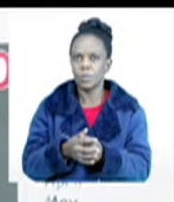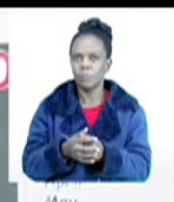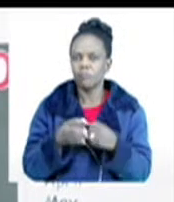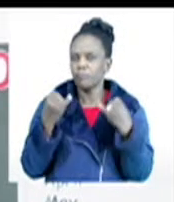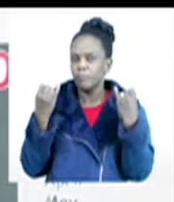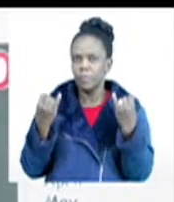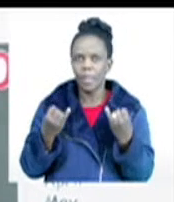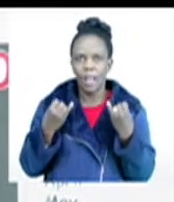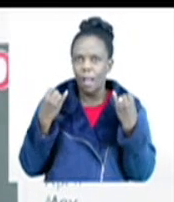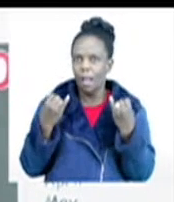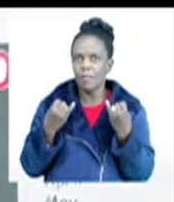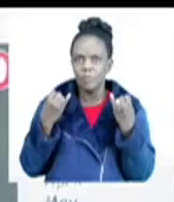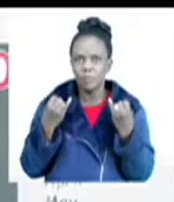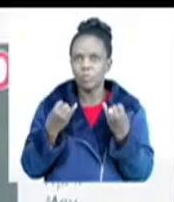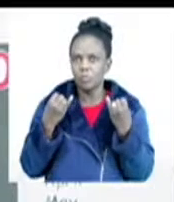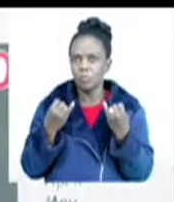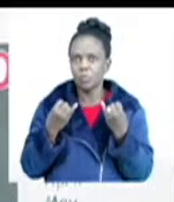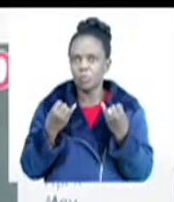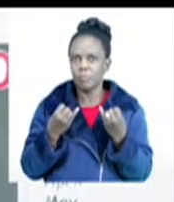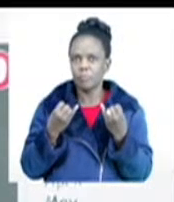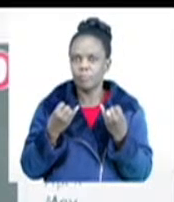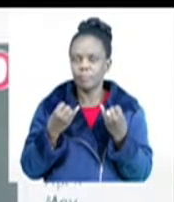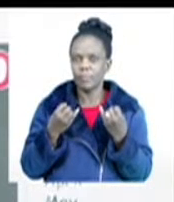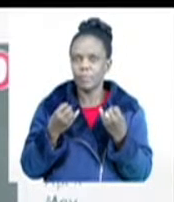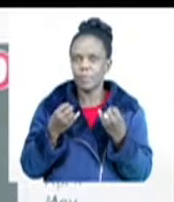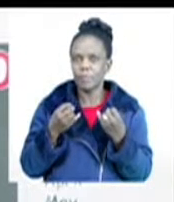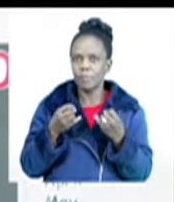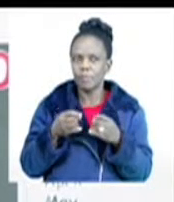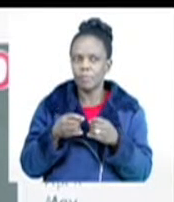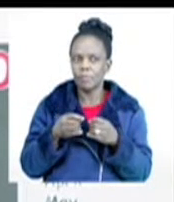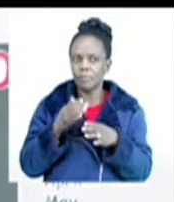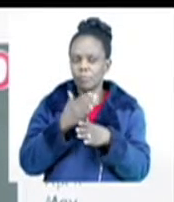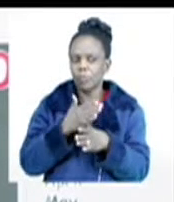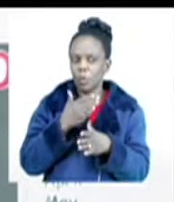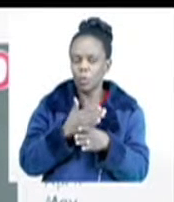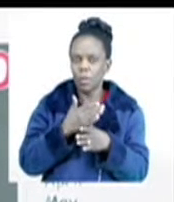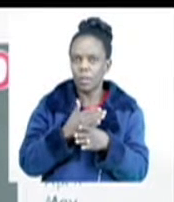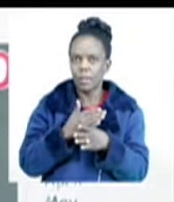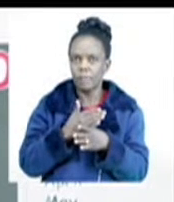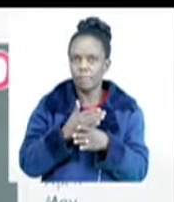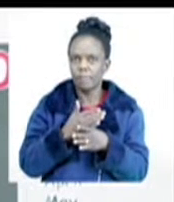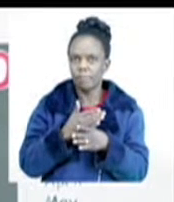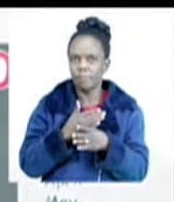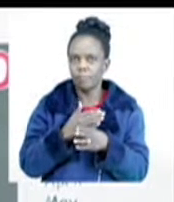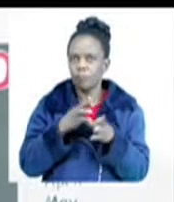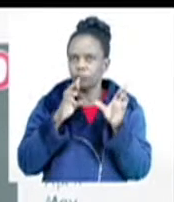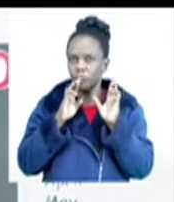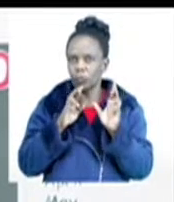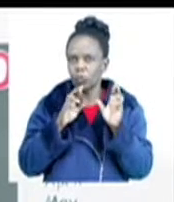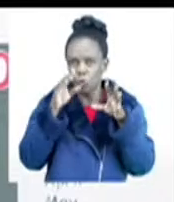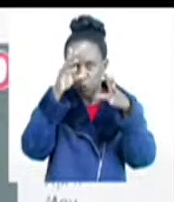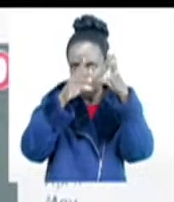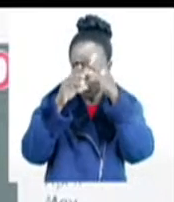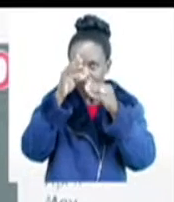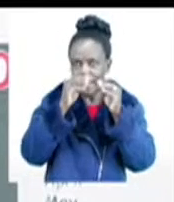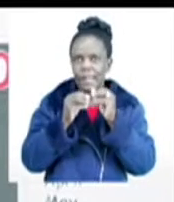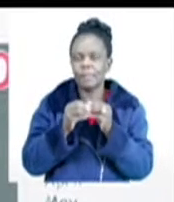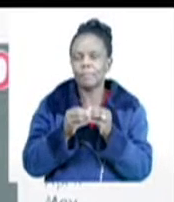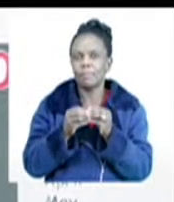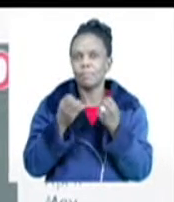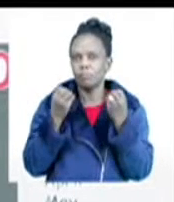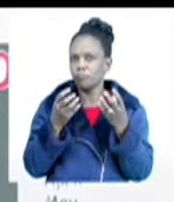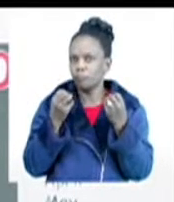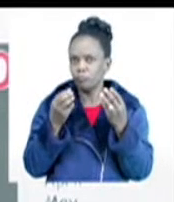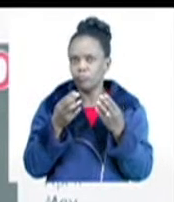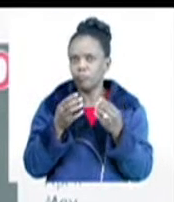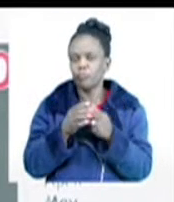time with you this week, and I've enjoyed talking about travel. I hope you have learned and that you're going to listen to all the road signs